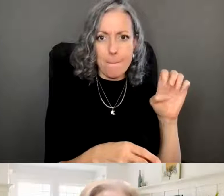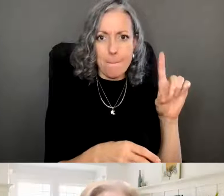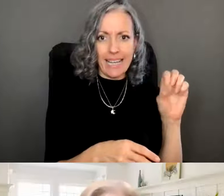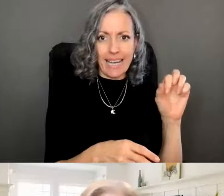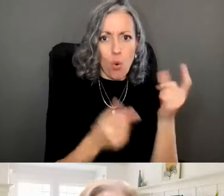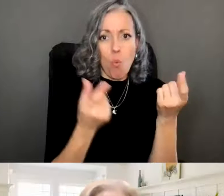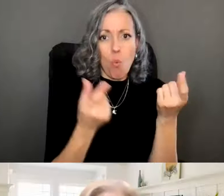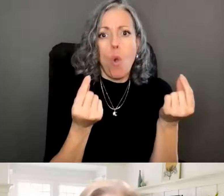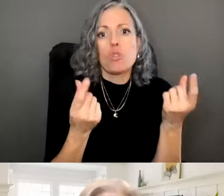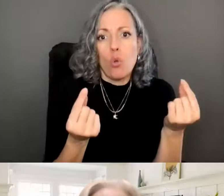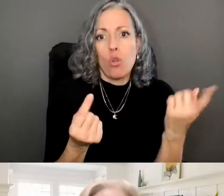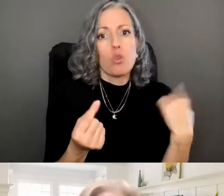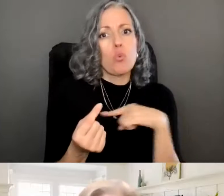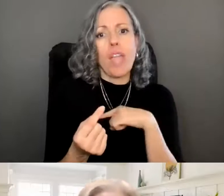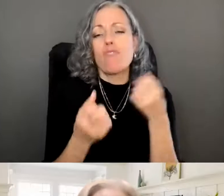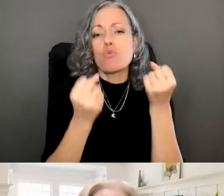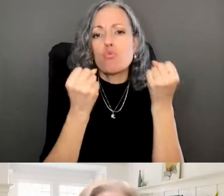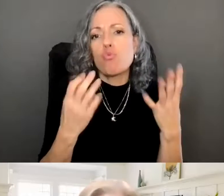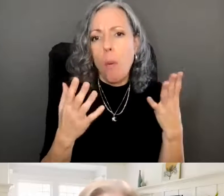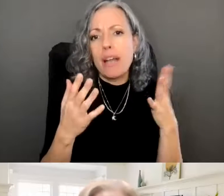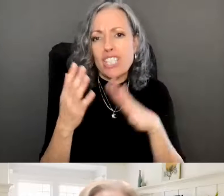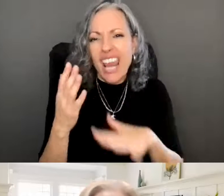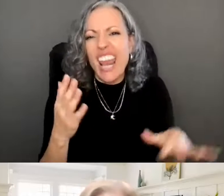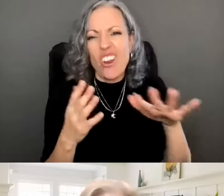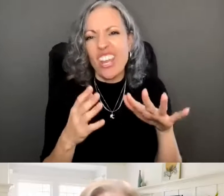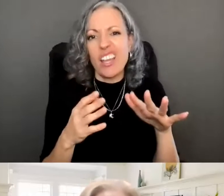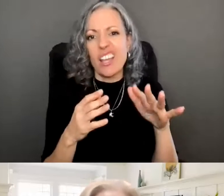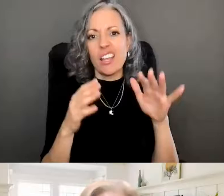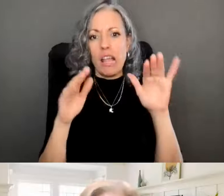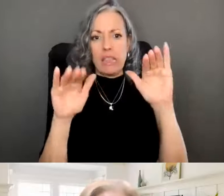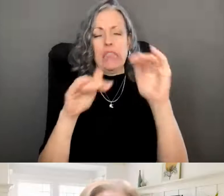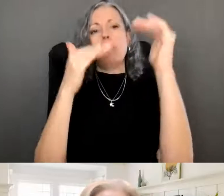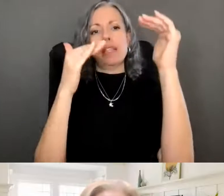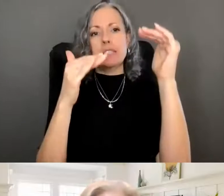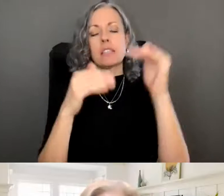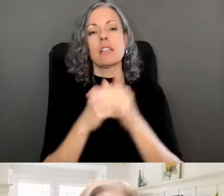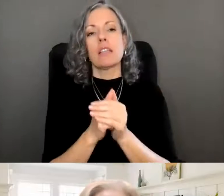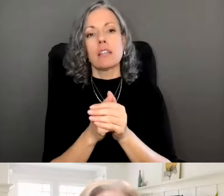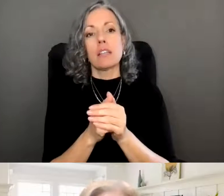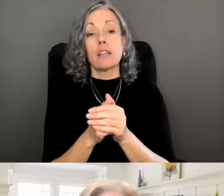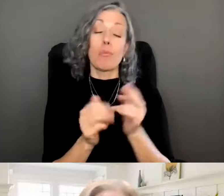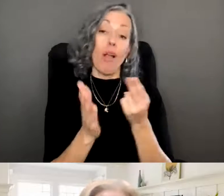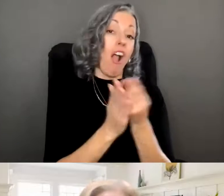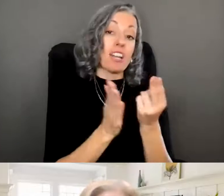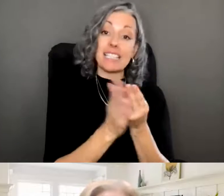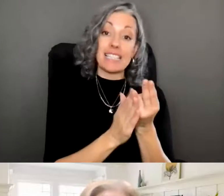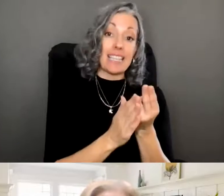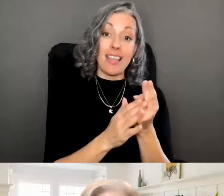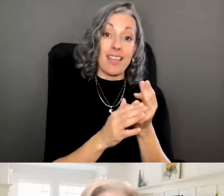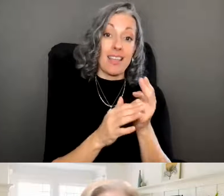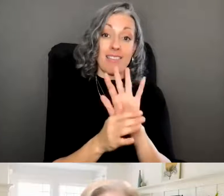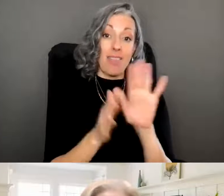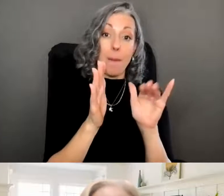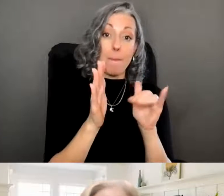so much creative space on the Medicaid side and pushing those limits as far as we can. But the truth is that missing middle all